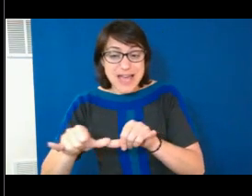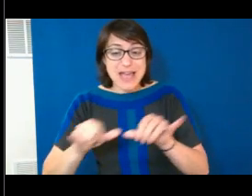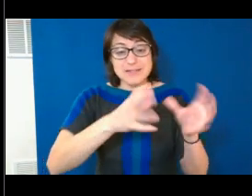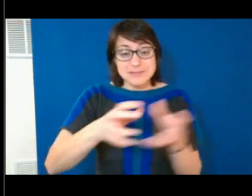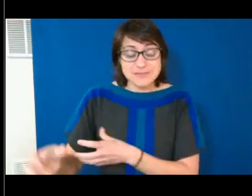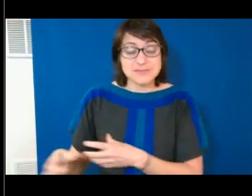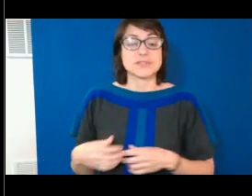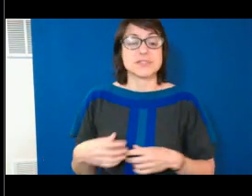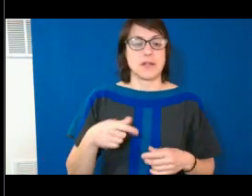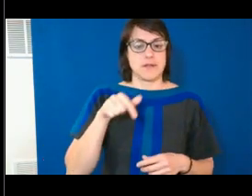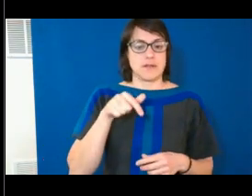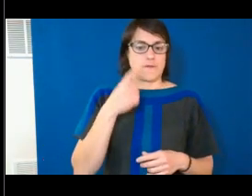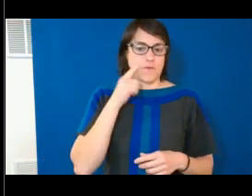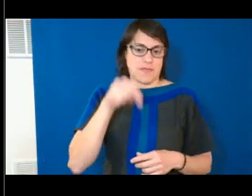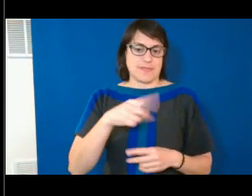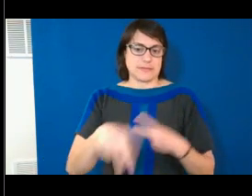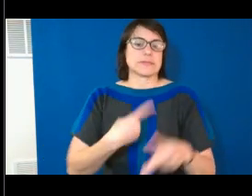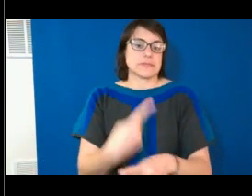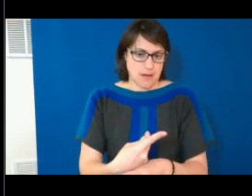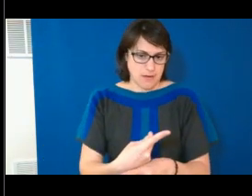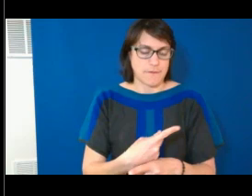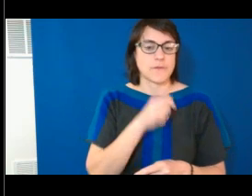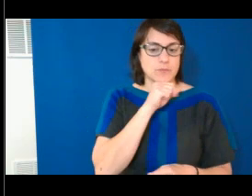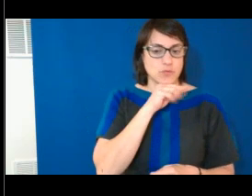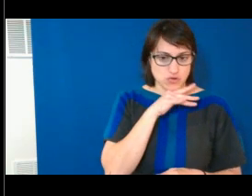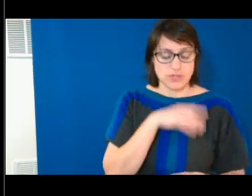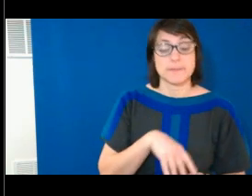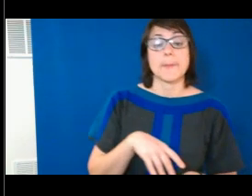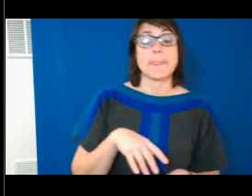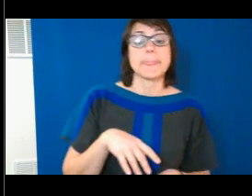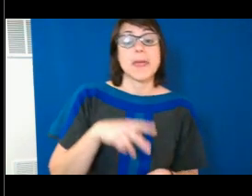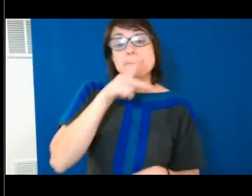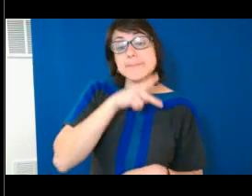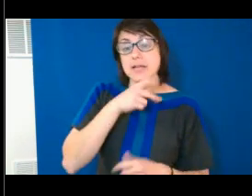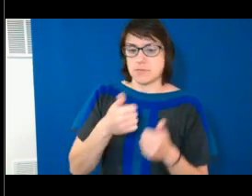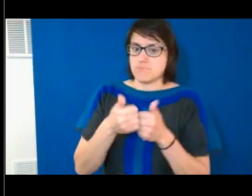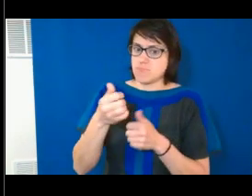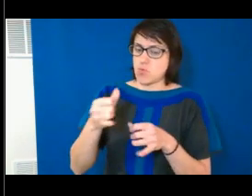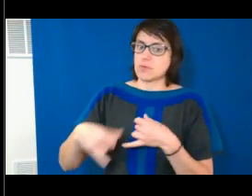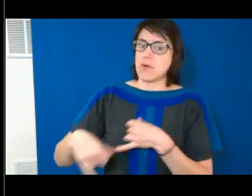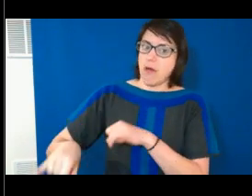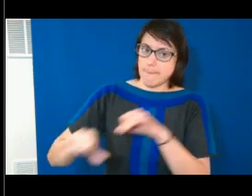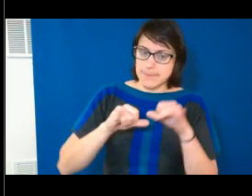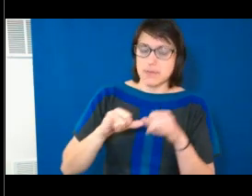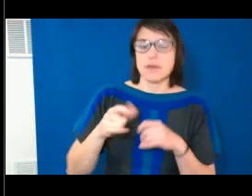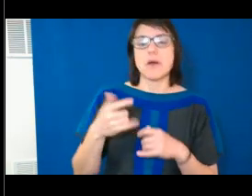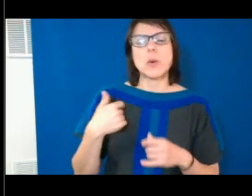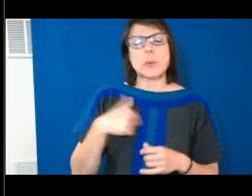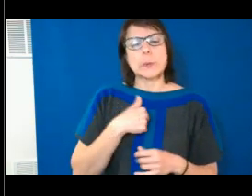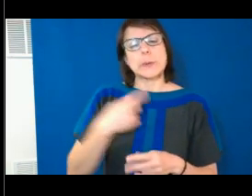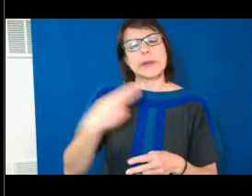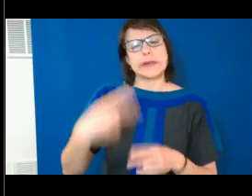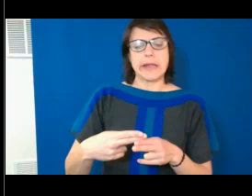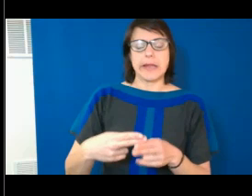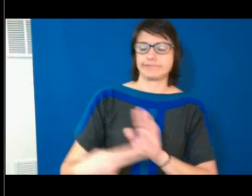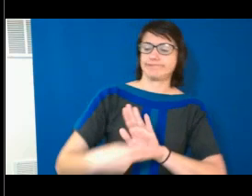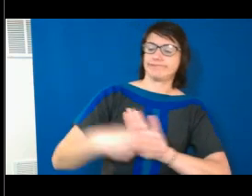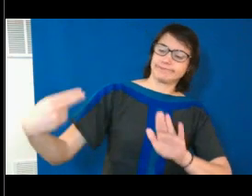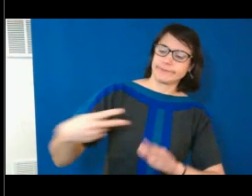pollution. Plastic is the most common type of marine debris, and we talk about plastics as a heterogeneous pollutant because they can